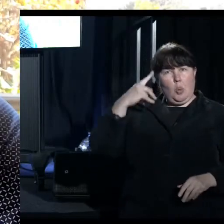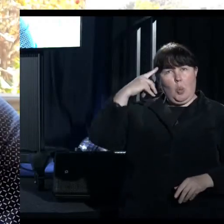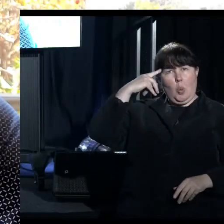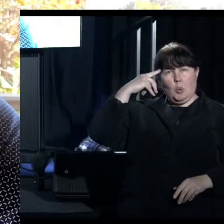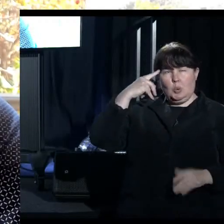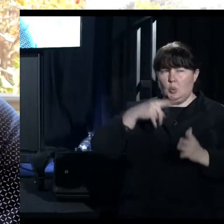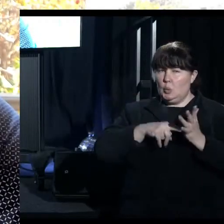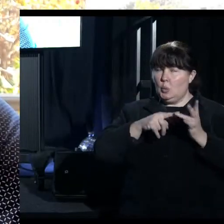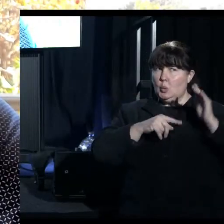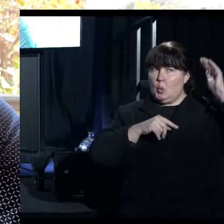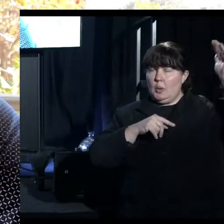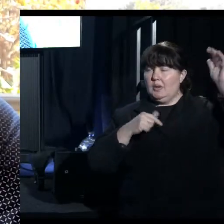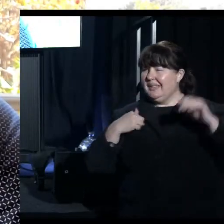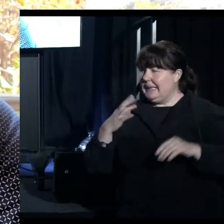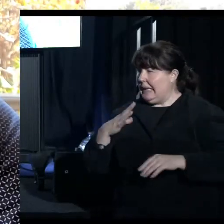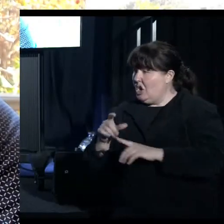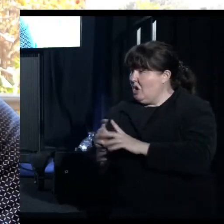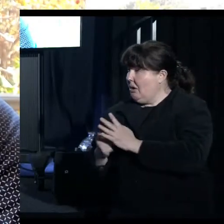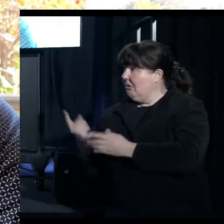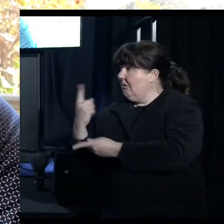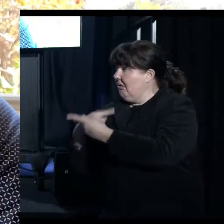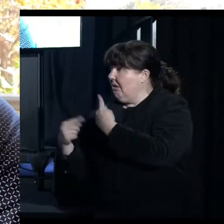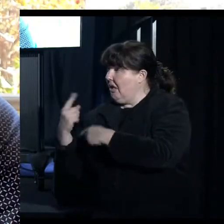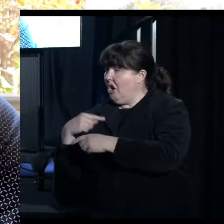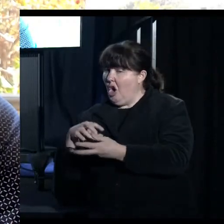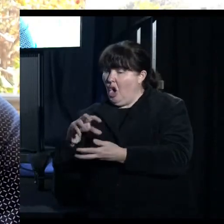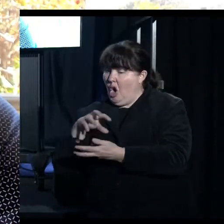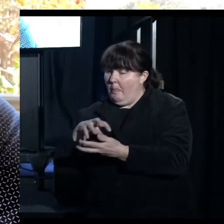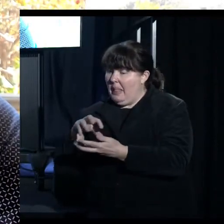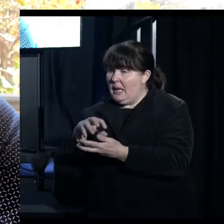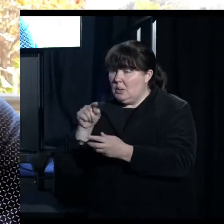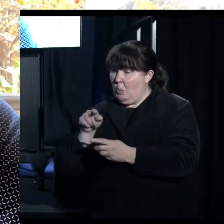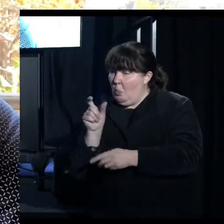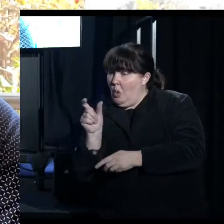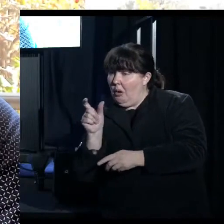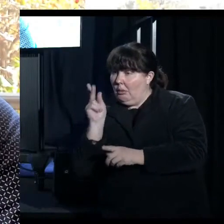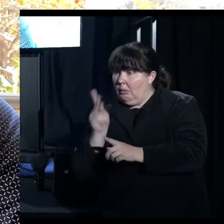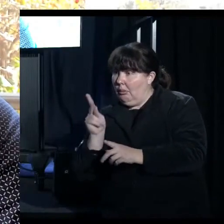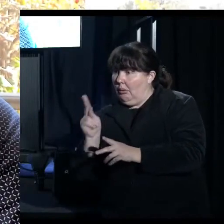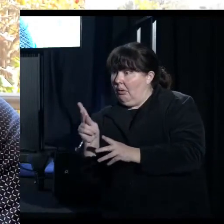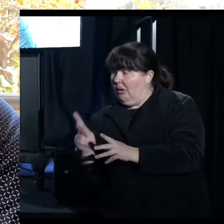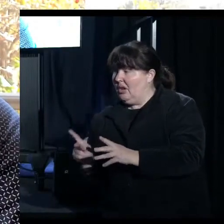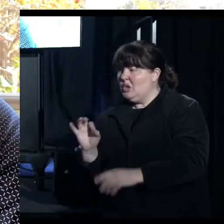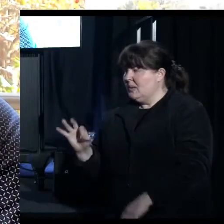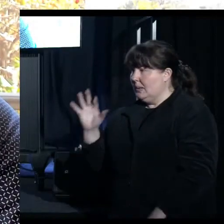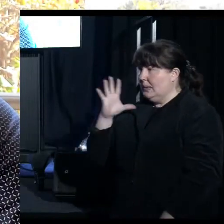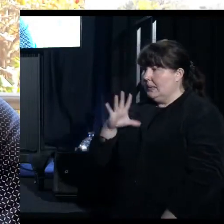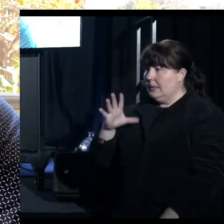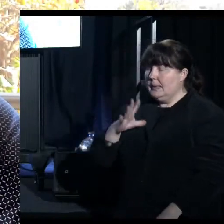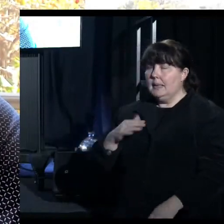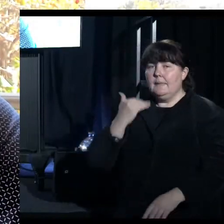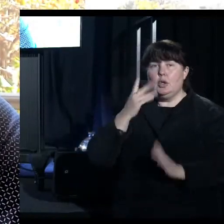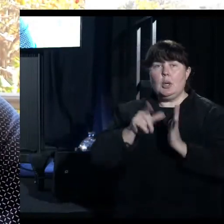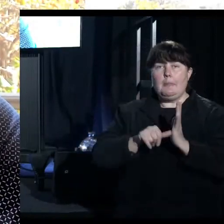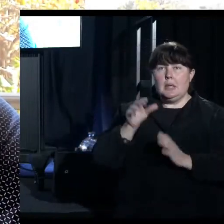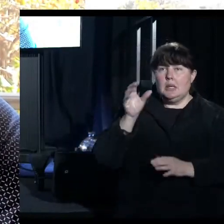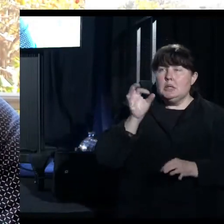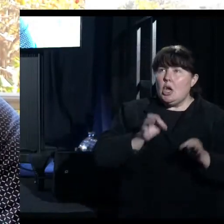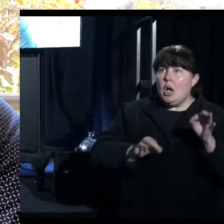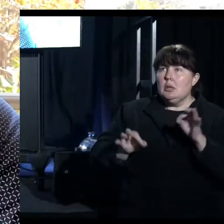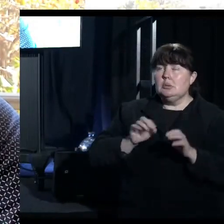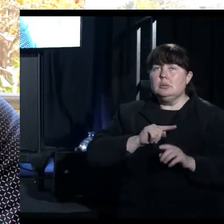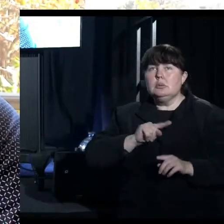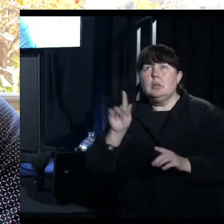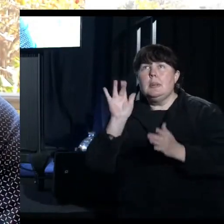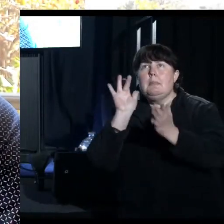midnight zone, they see someone's child floating like a lantern, reading alone in the corner of the sea's bed, waiting